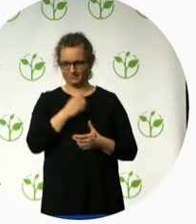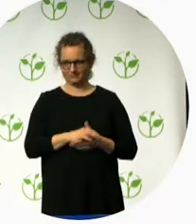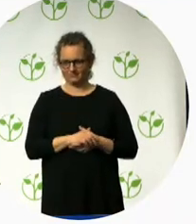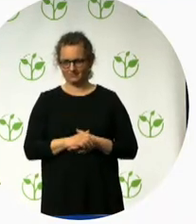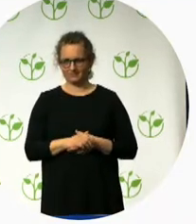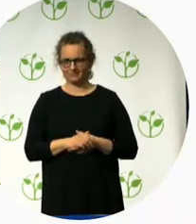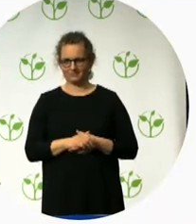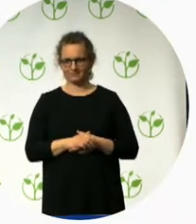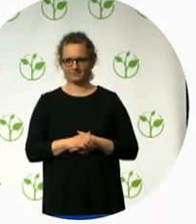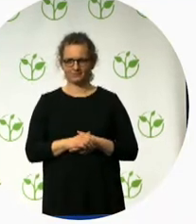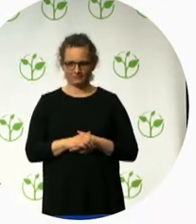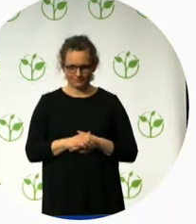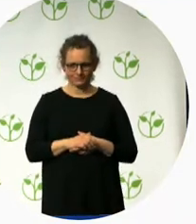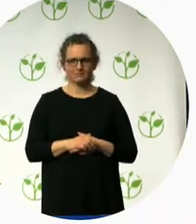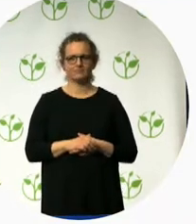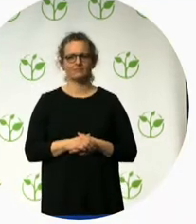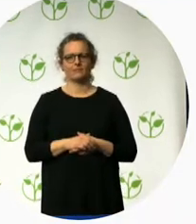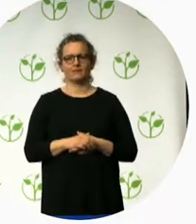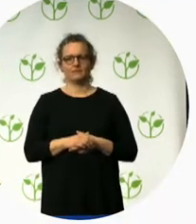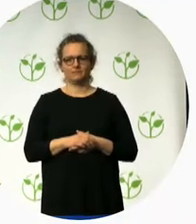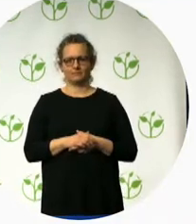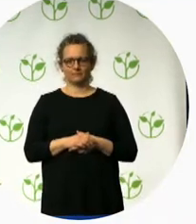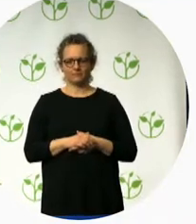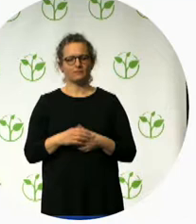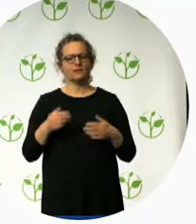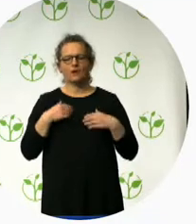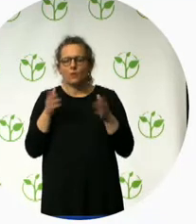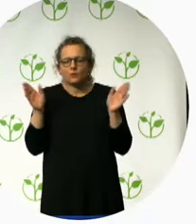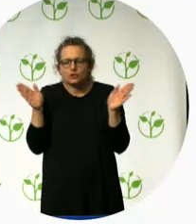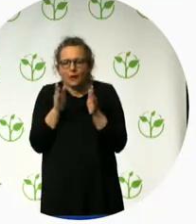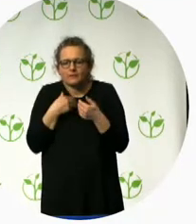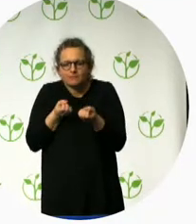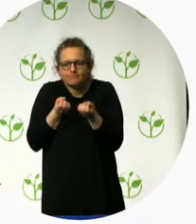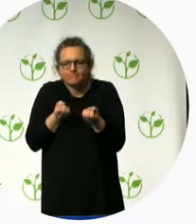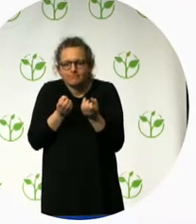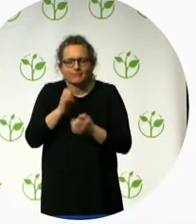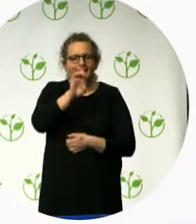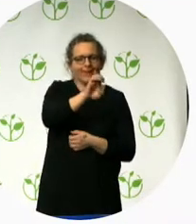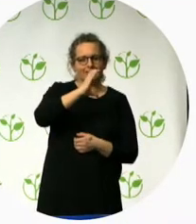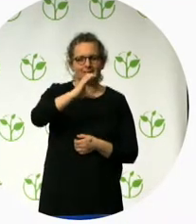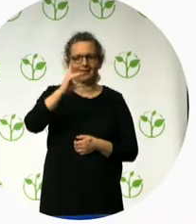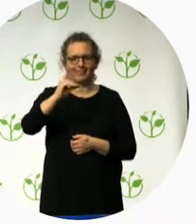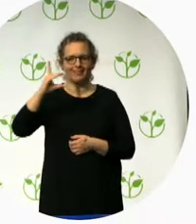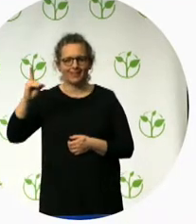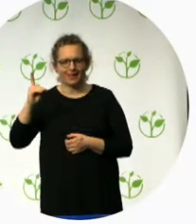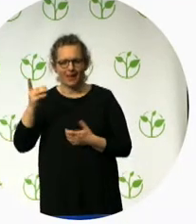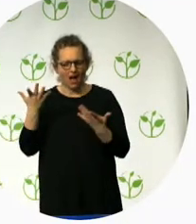Just a word about how ECDD is addressing the needs. We are undertaking